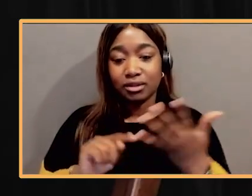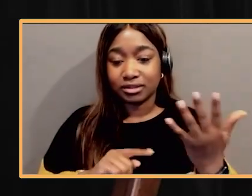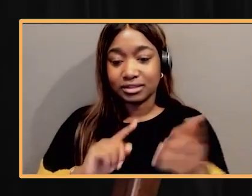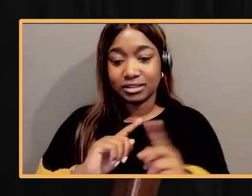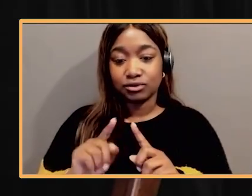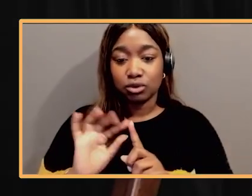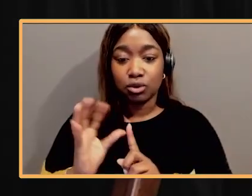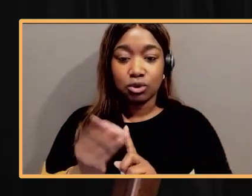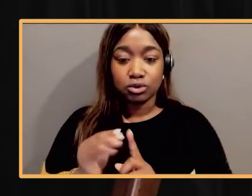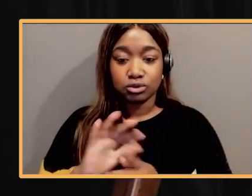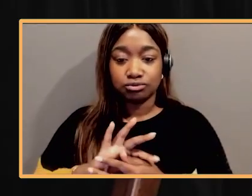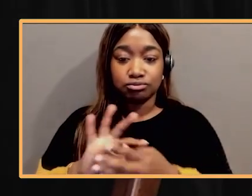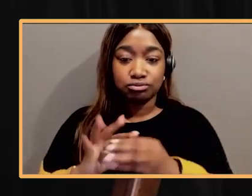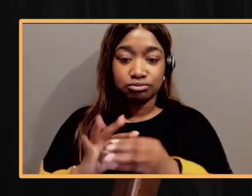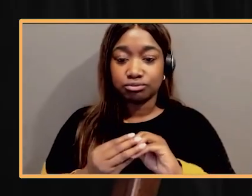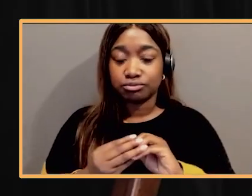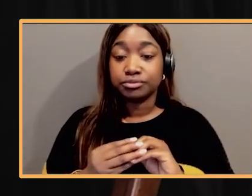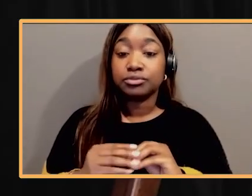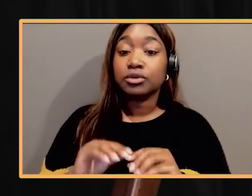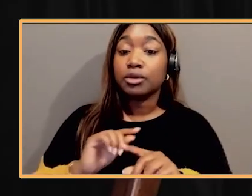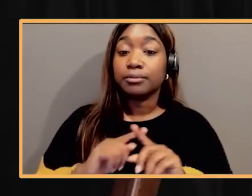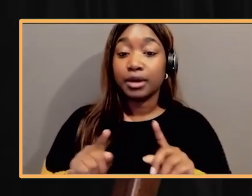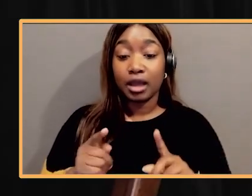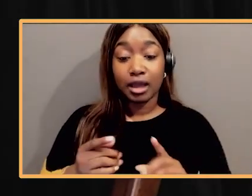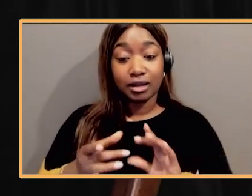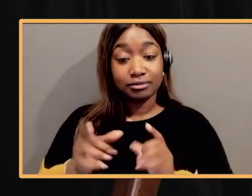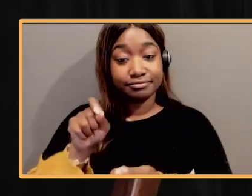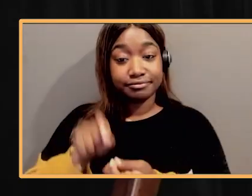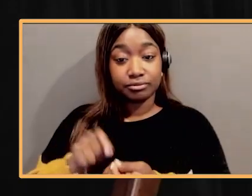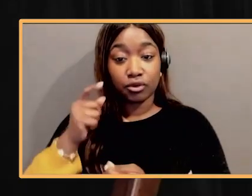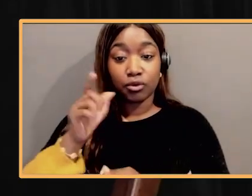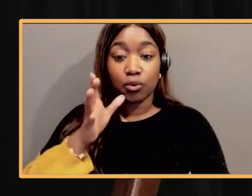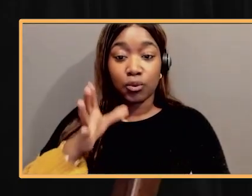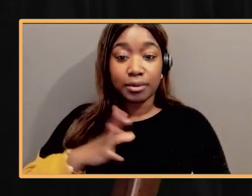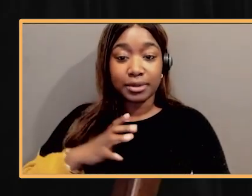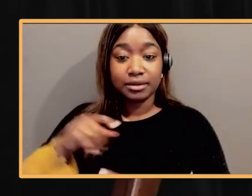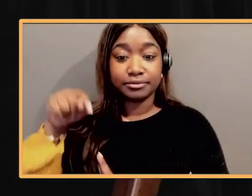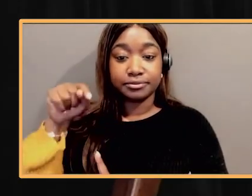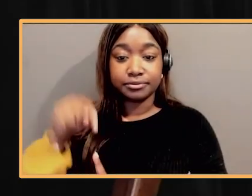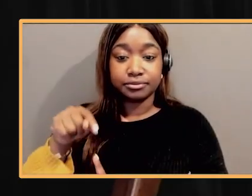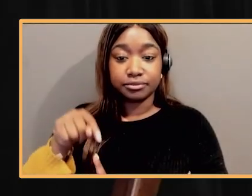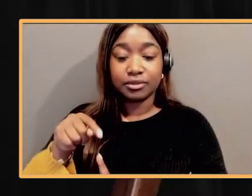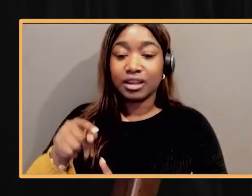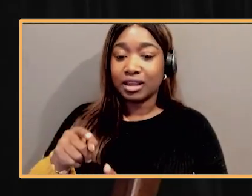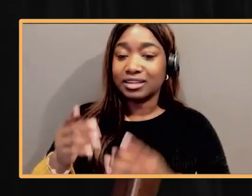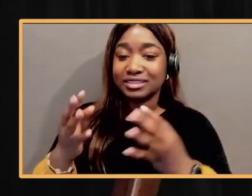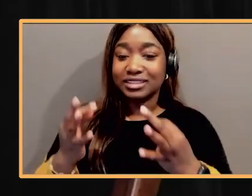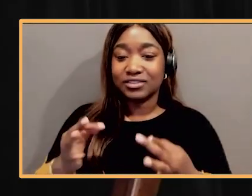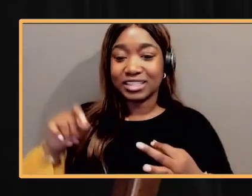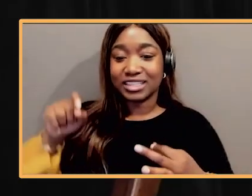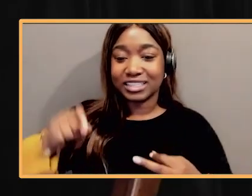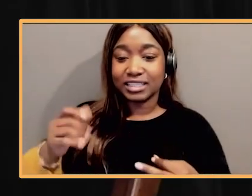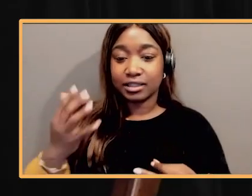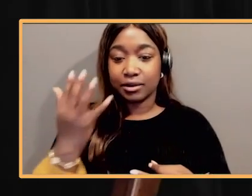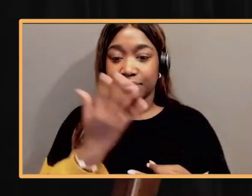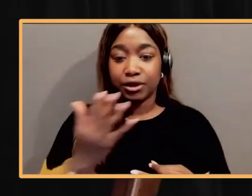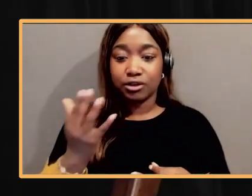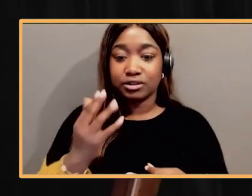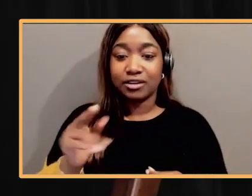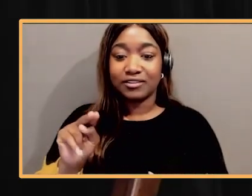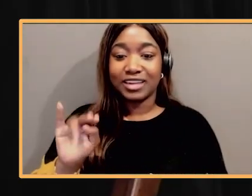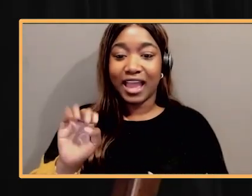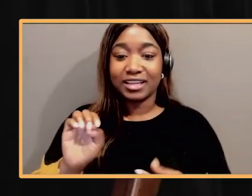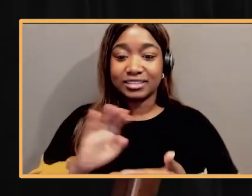I would say that for women especially, there was definitely the need of the appearance of being